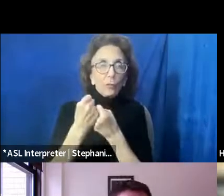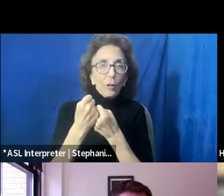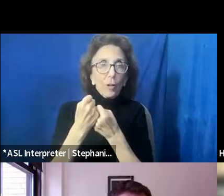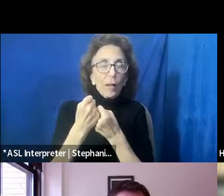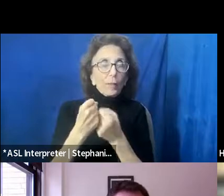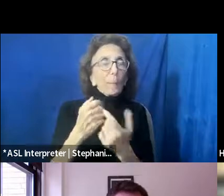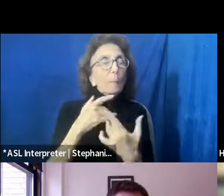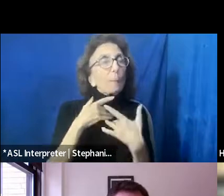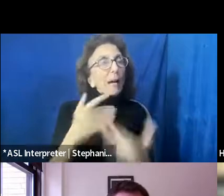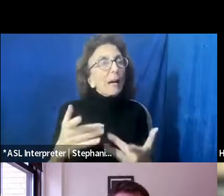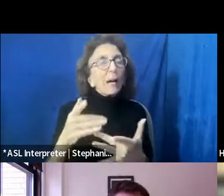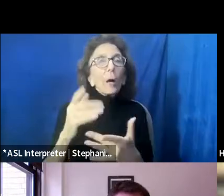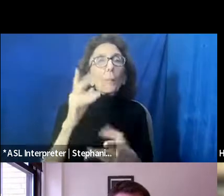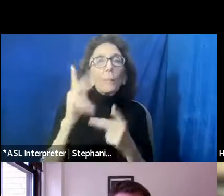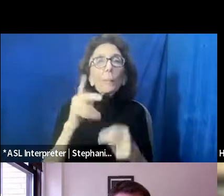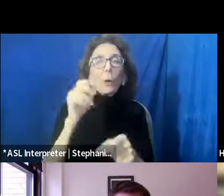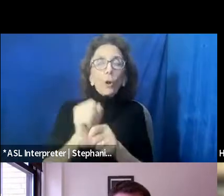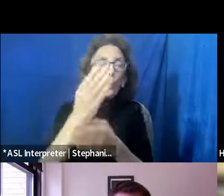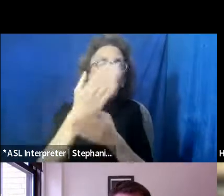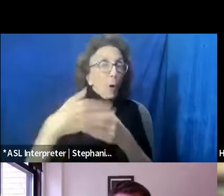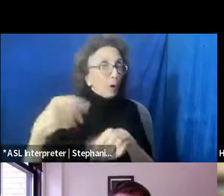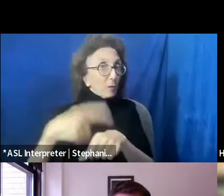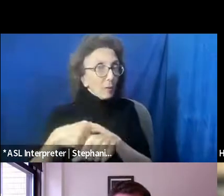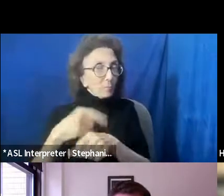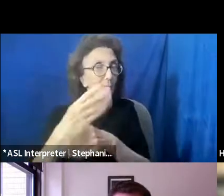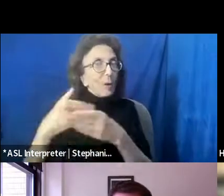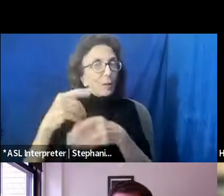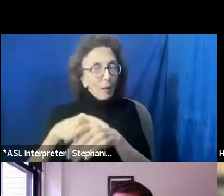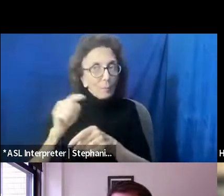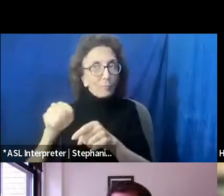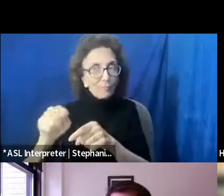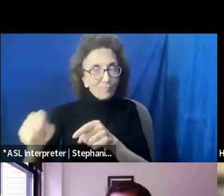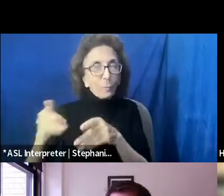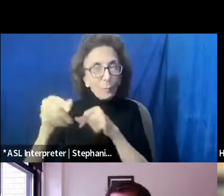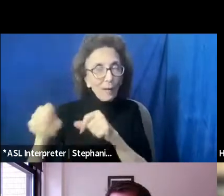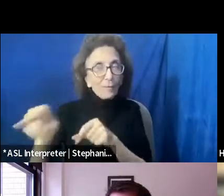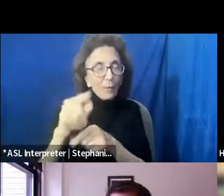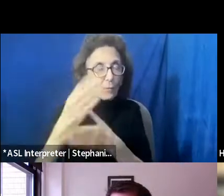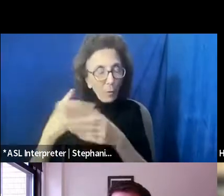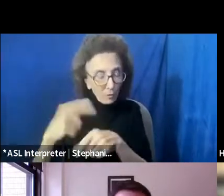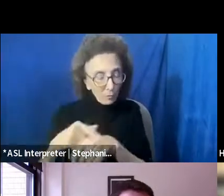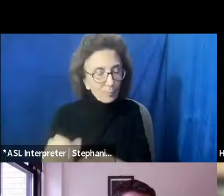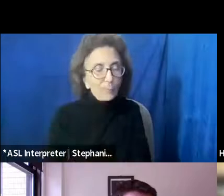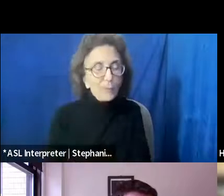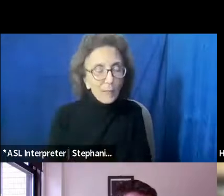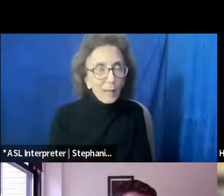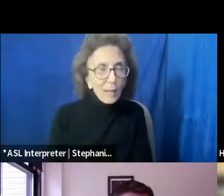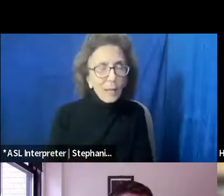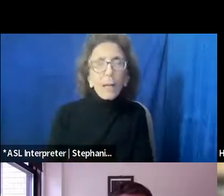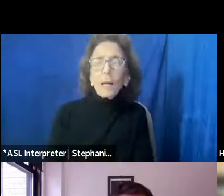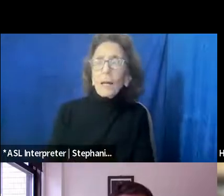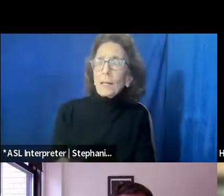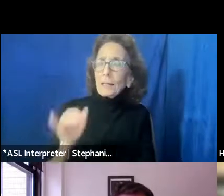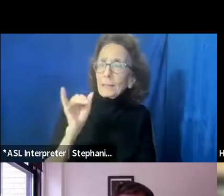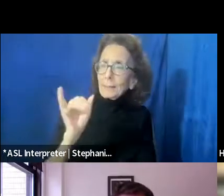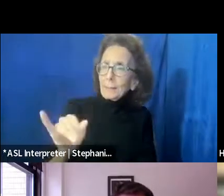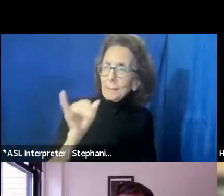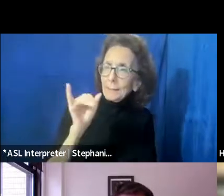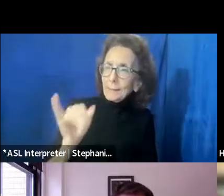part-time work, and we're seeing that is becoming challenging